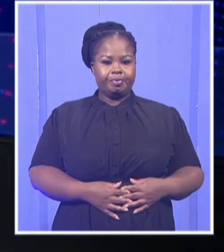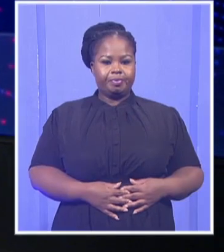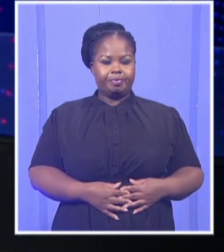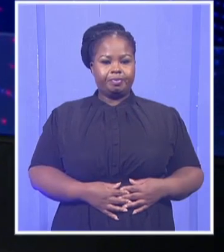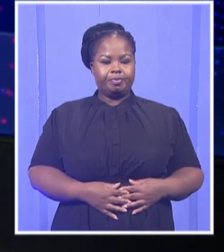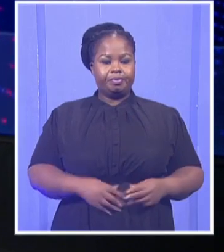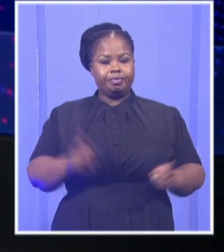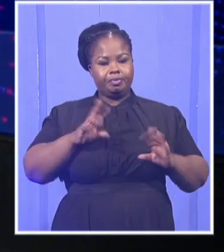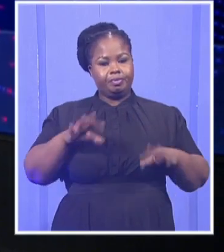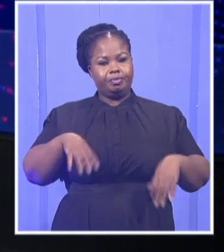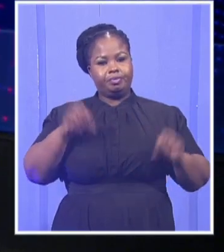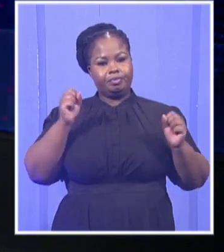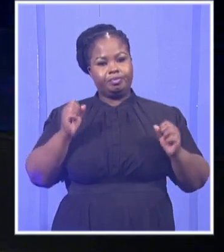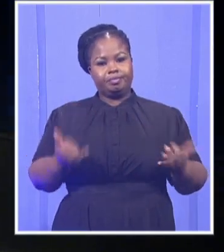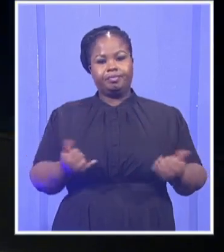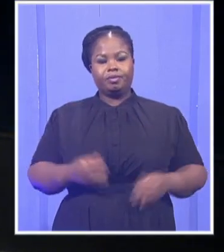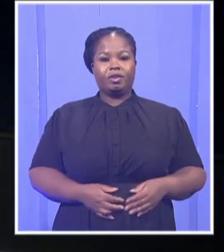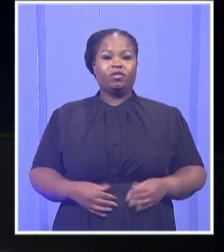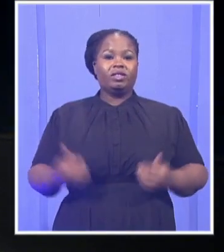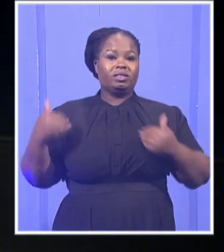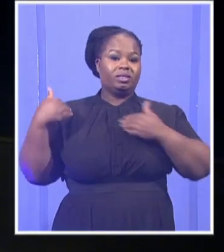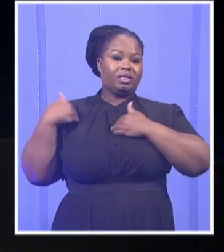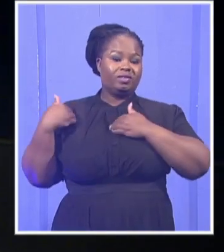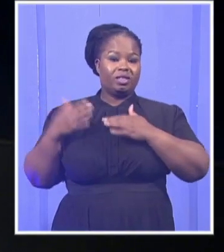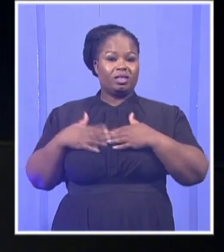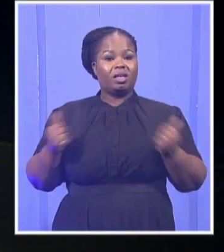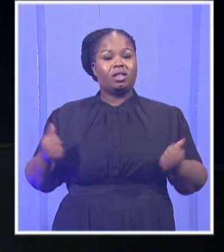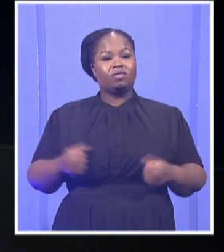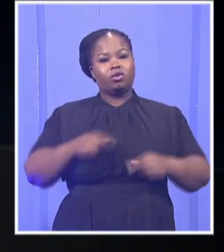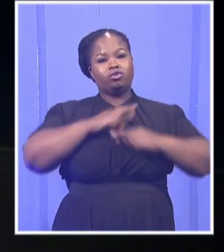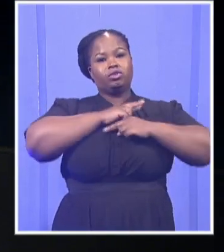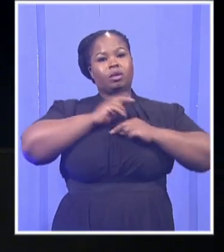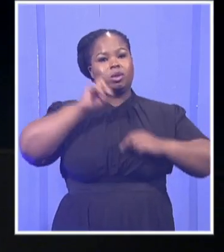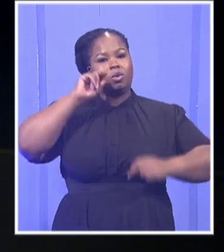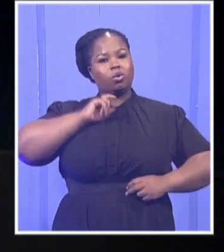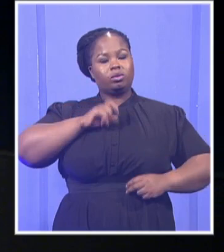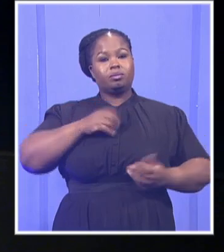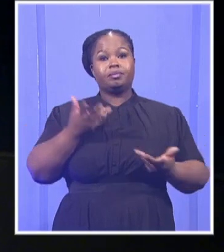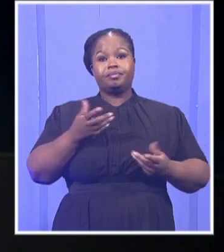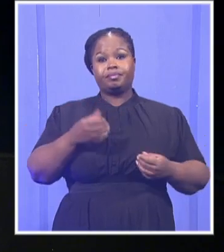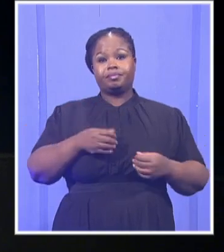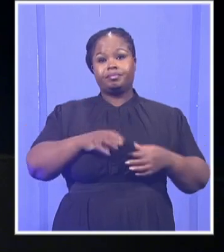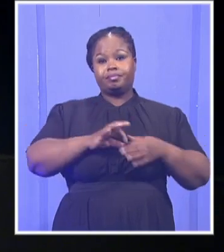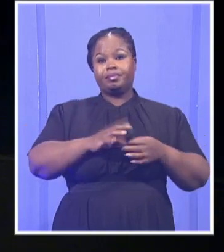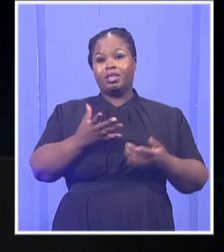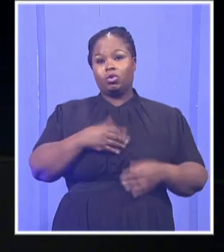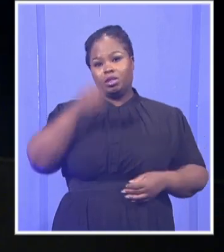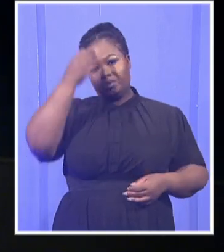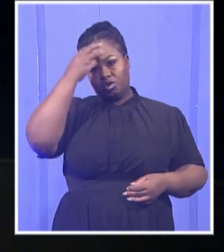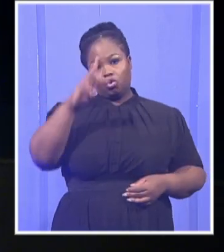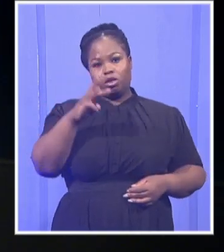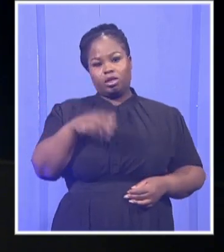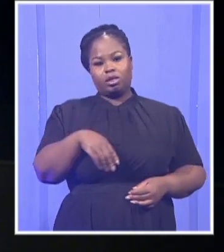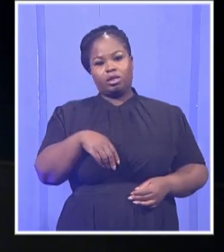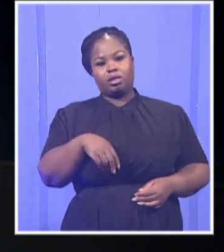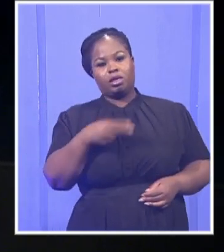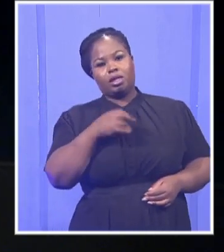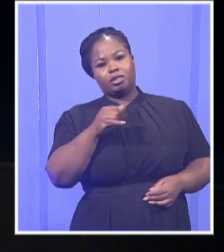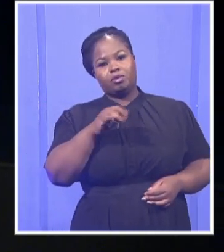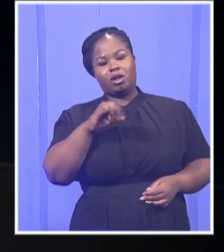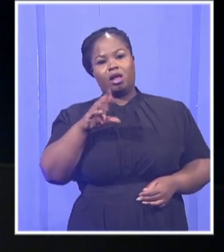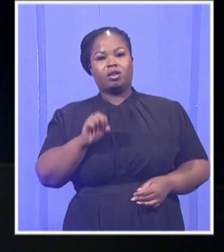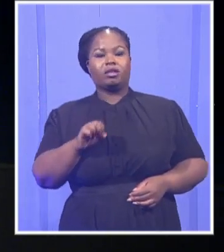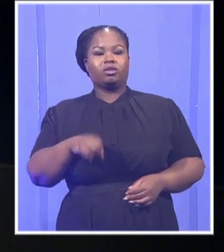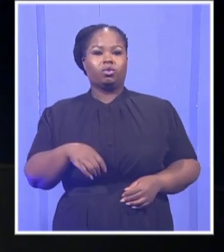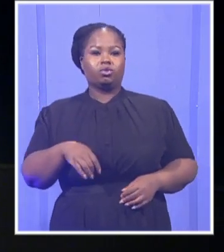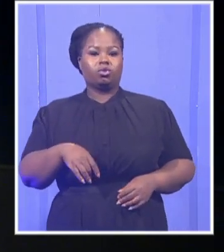Rolling blackouts are compromising the safety and health of retirement homes in Pretoria. At Huis Herfsblaar, frail